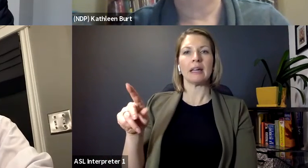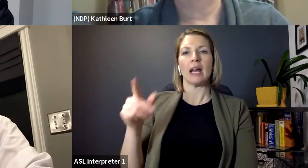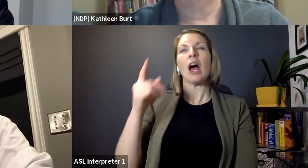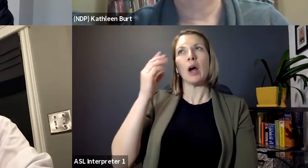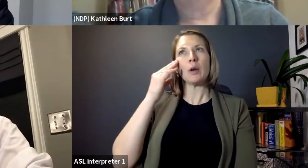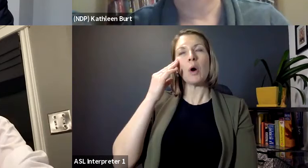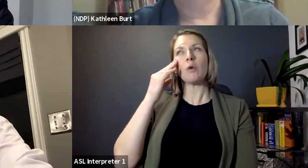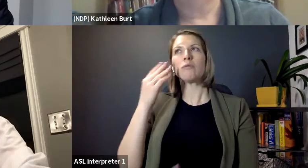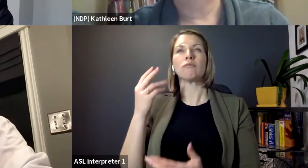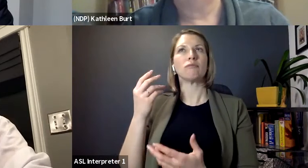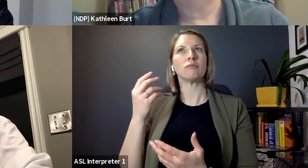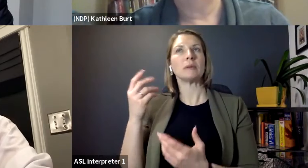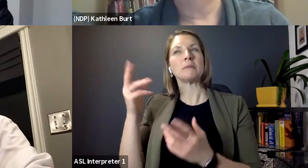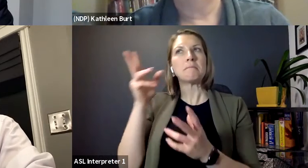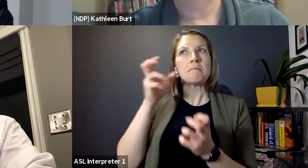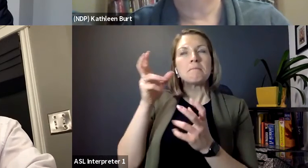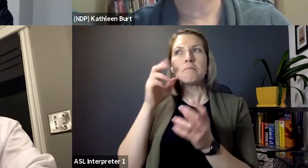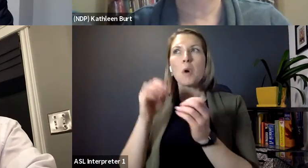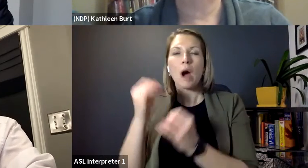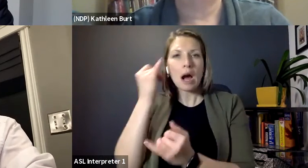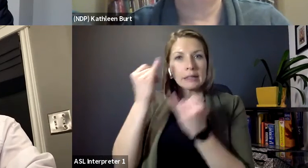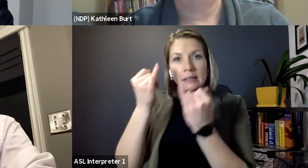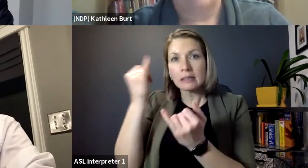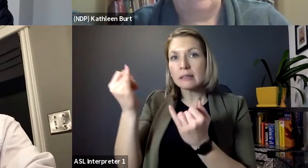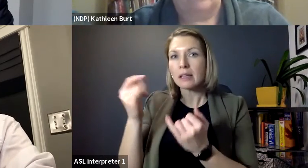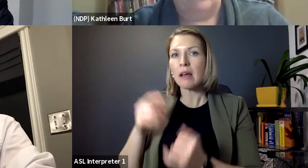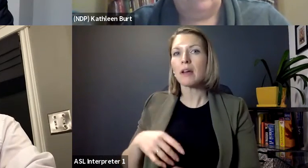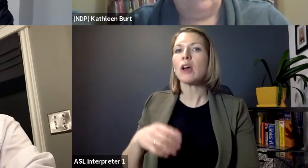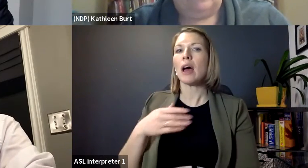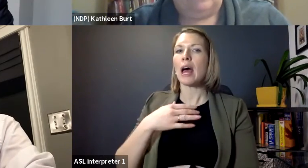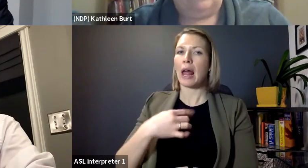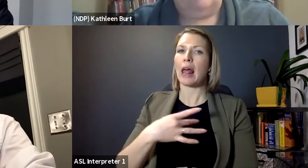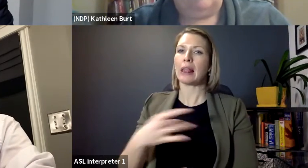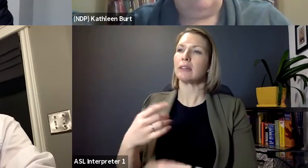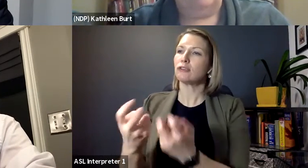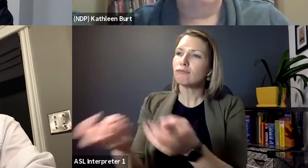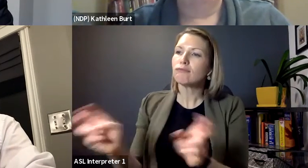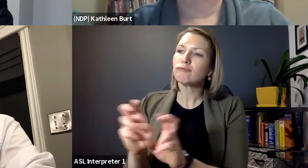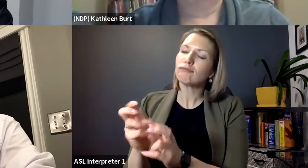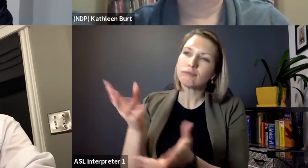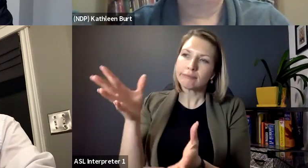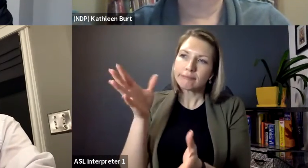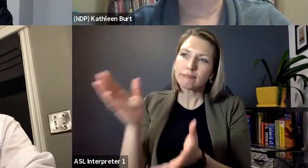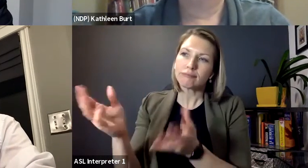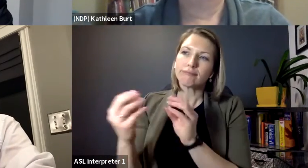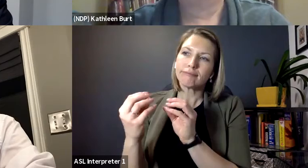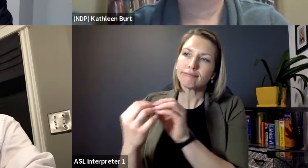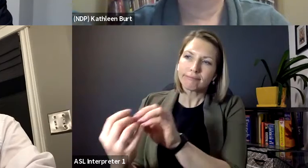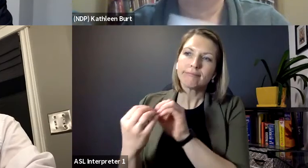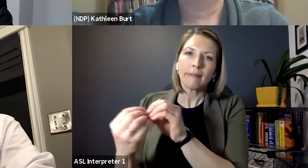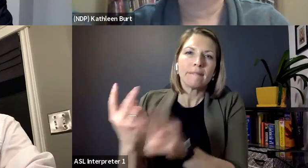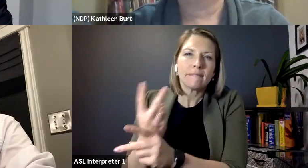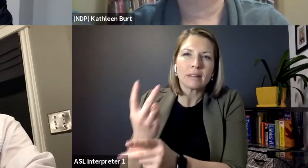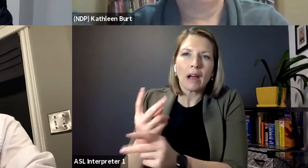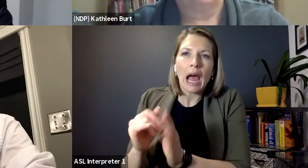idea of listening to tourism operators and to how to maintain